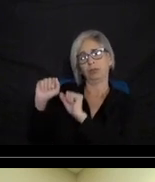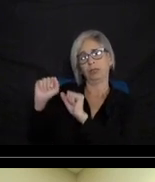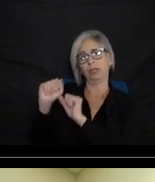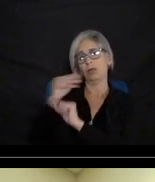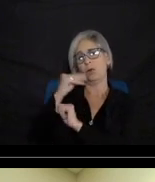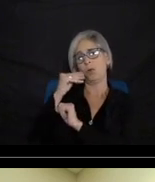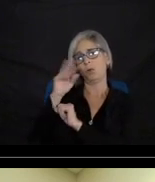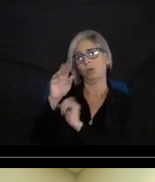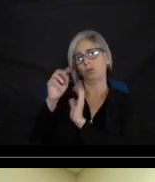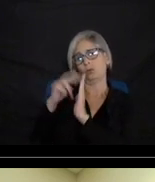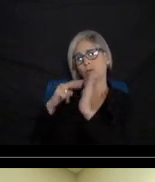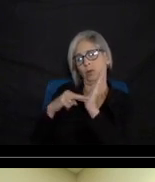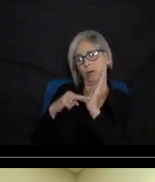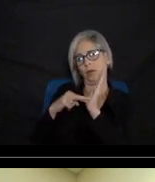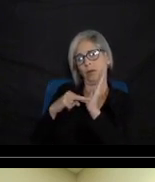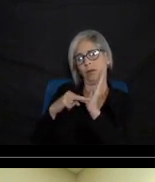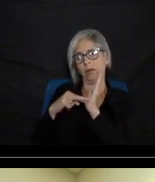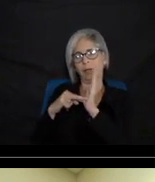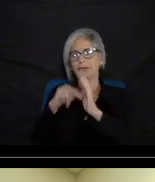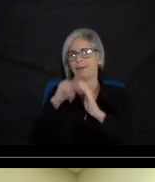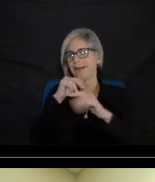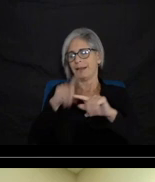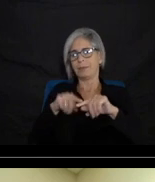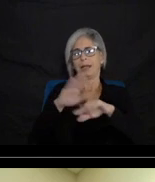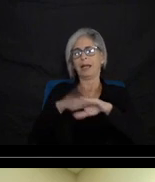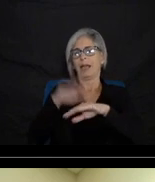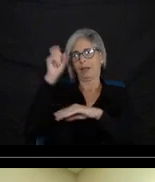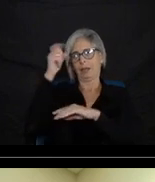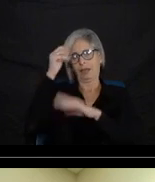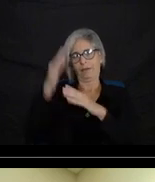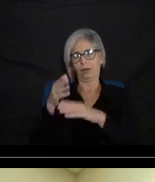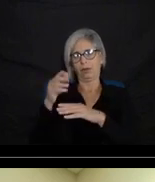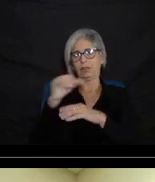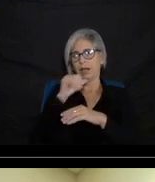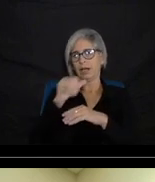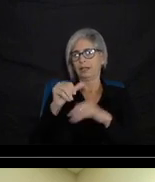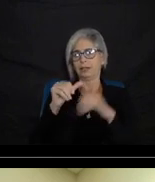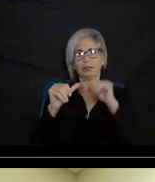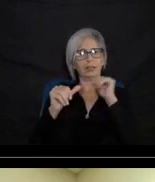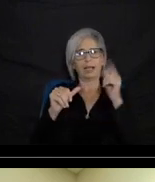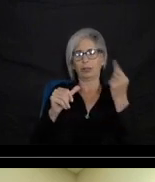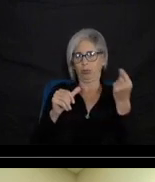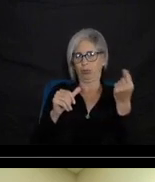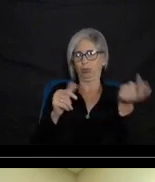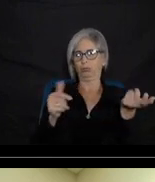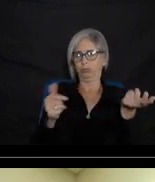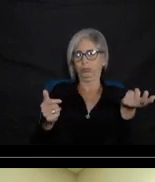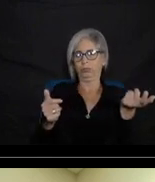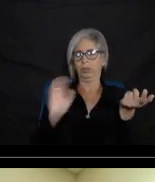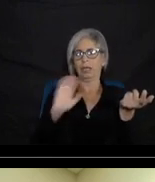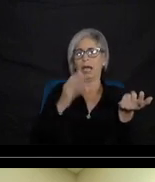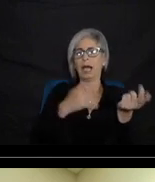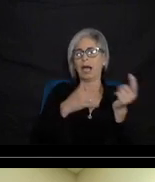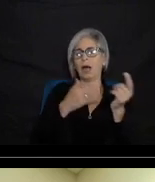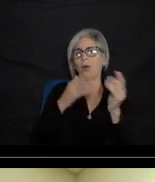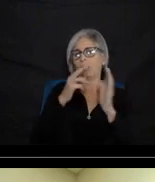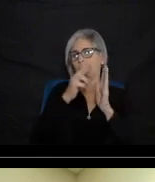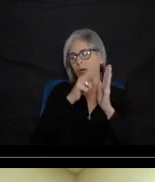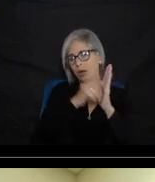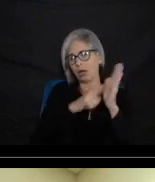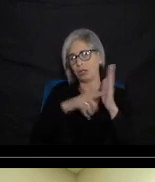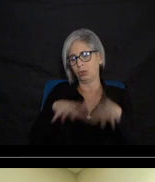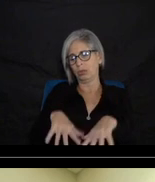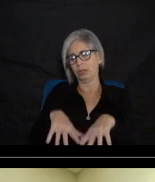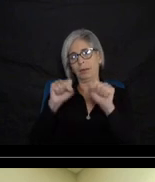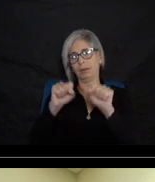rule, which is not dependent upon what the governor does or does not do. So the ordinance you just adopted